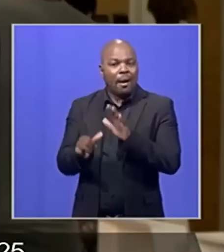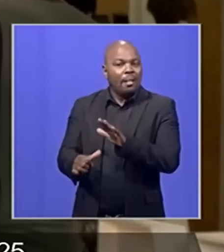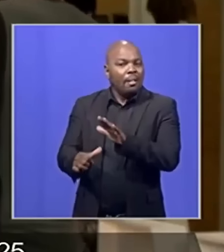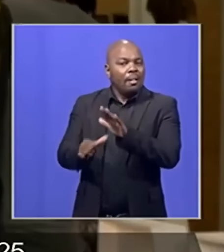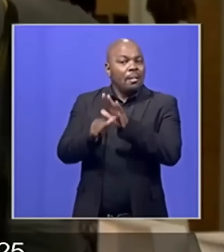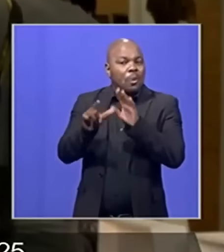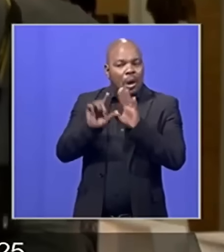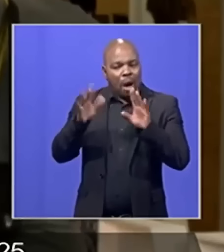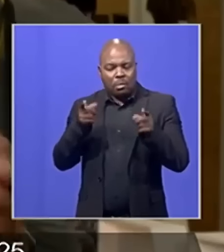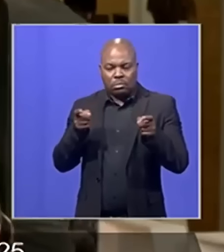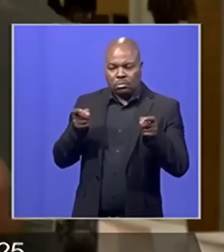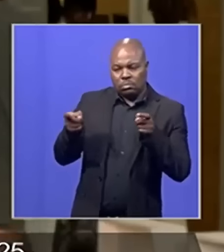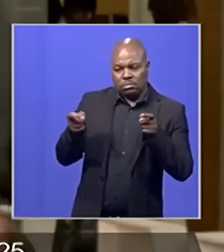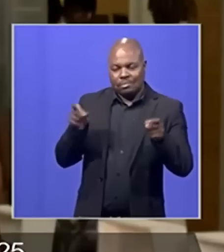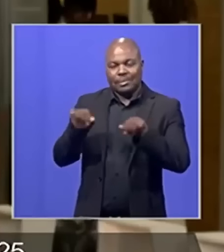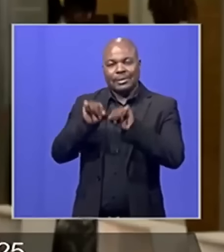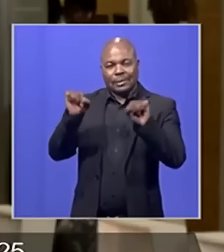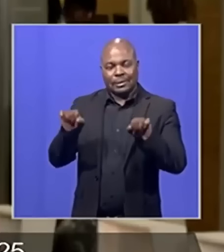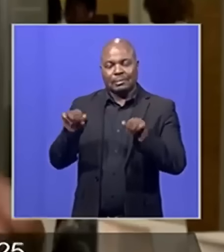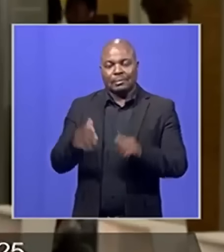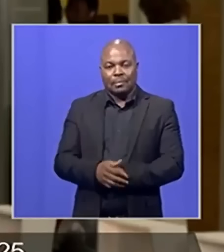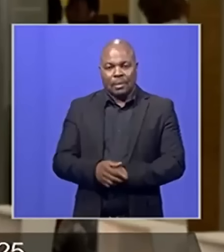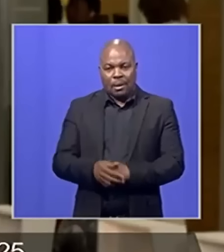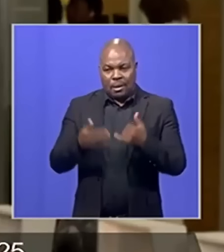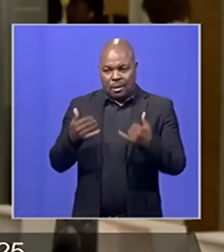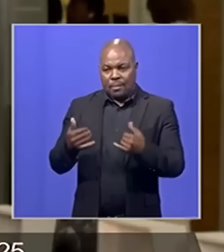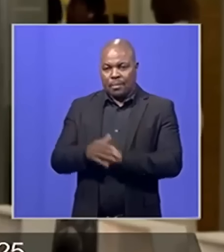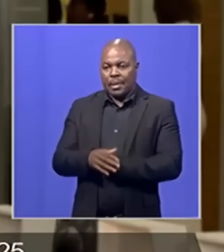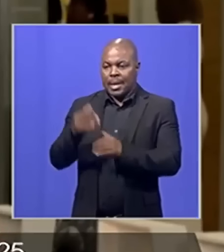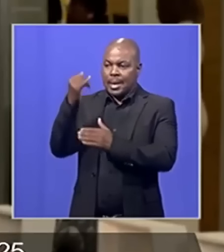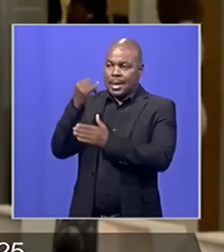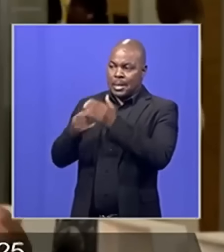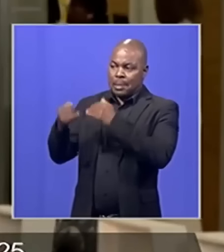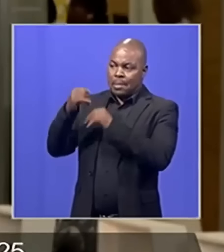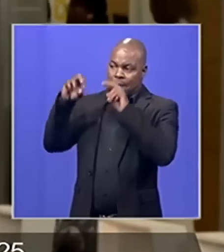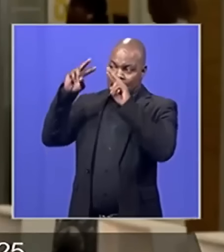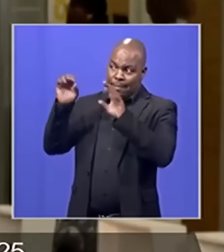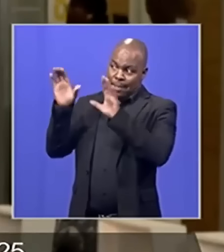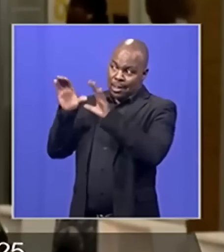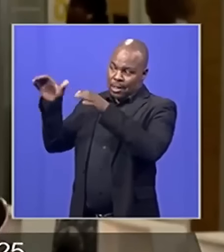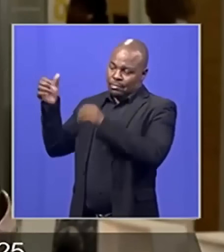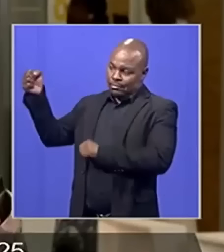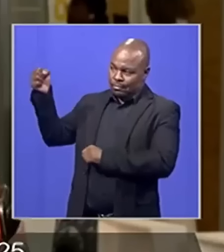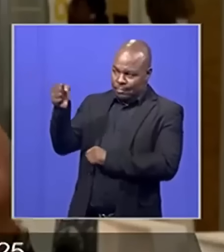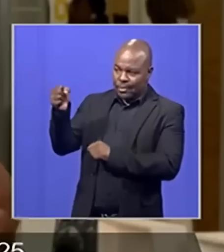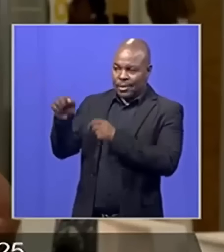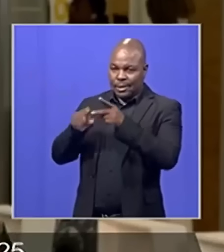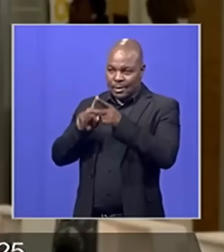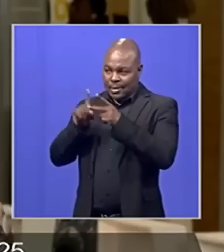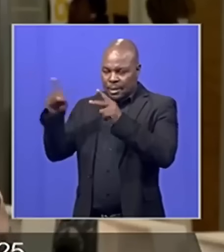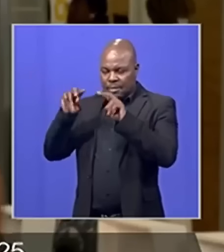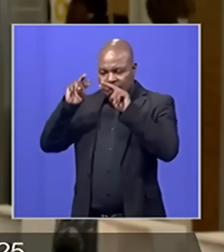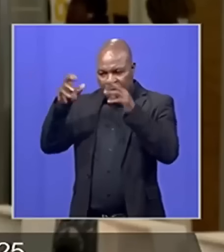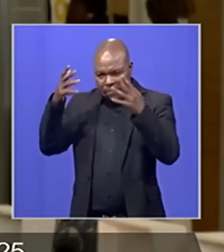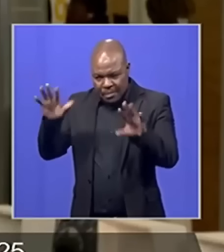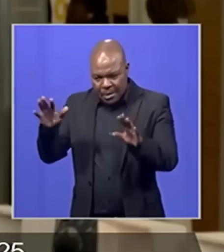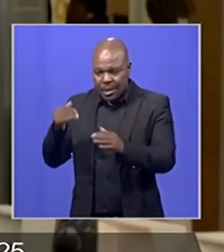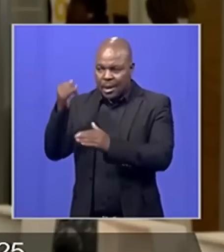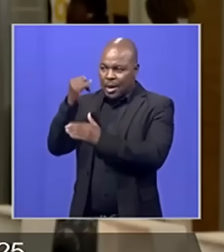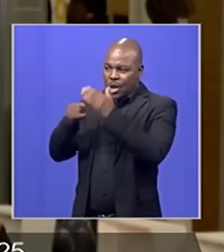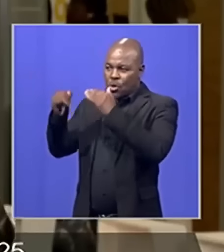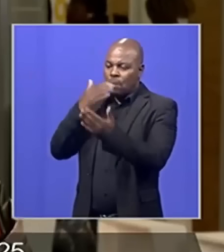well we handle it. And I think for me, the appointment of the independent investigative task team, the fact that they came back with their own